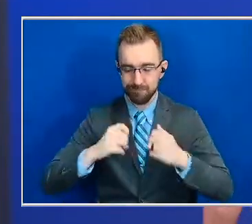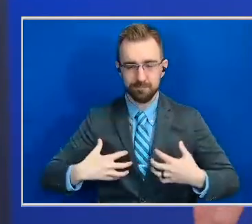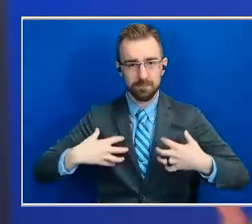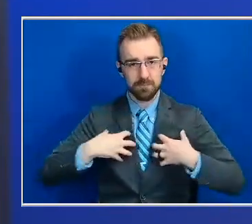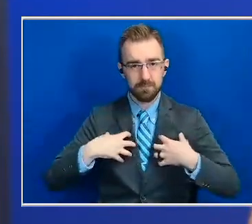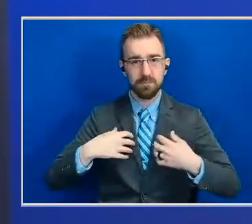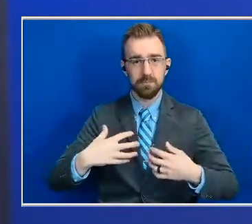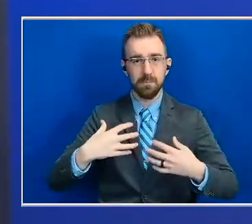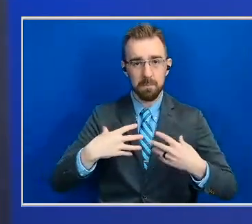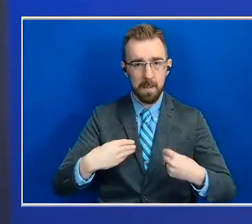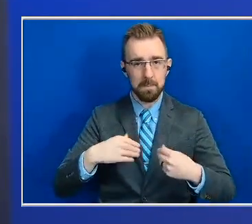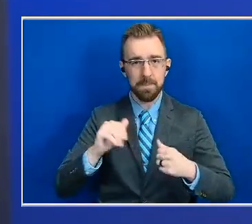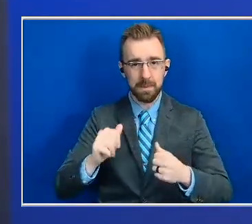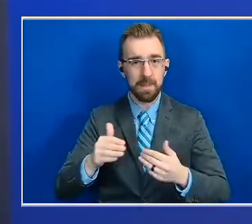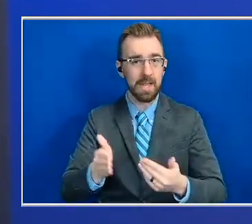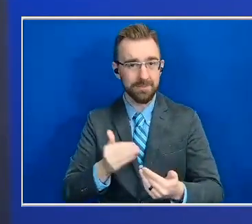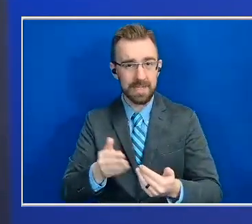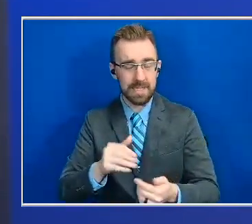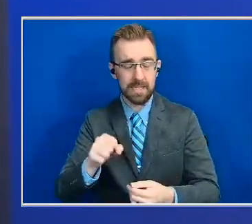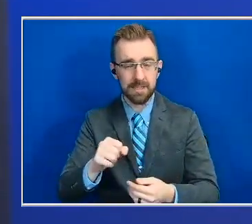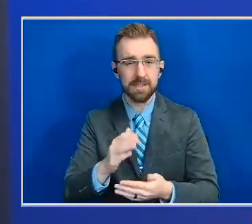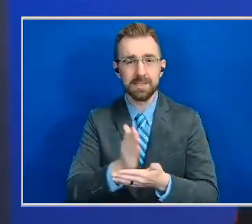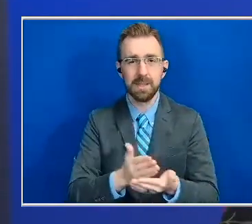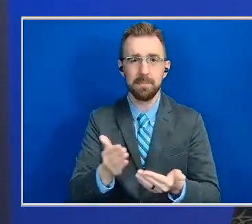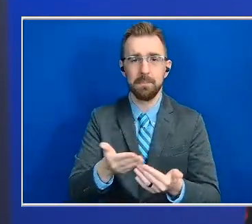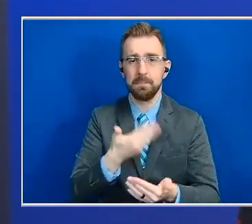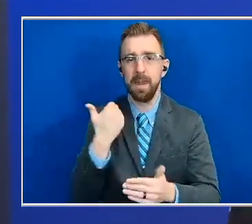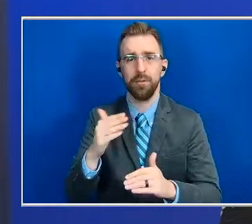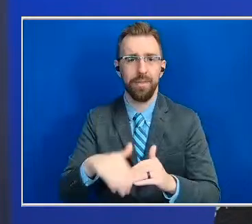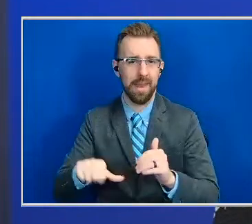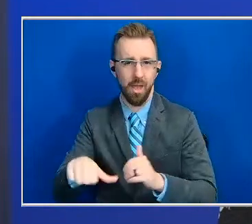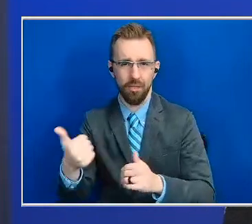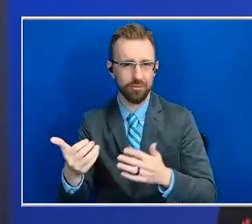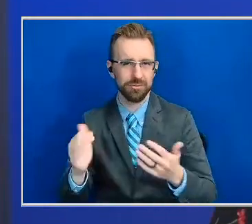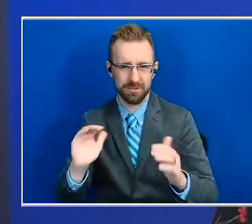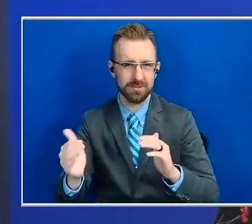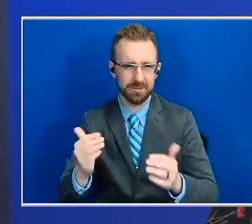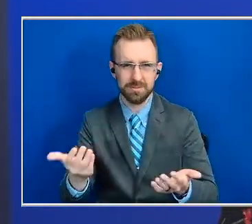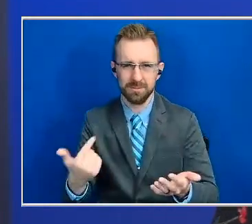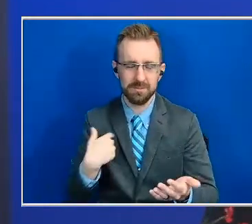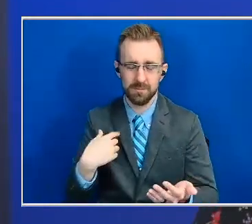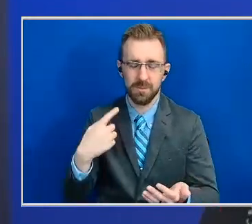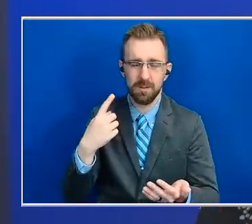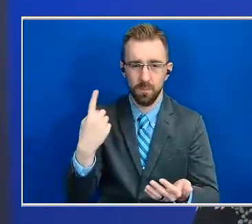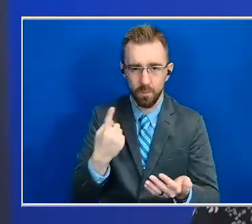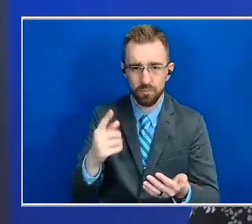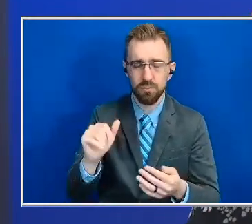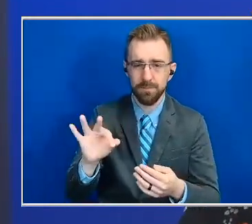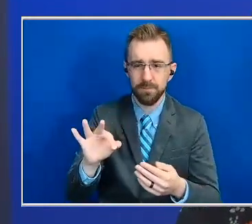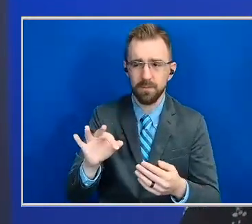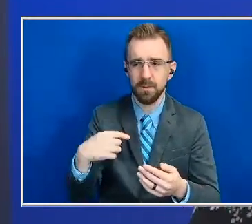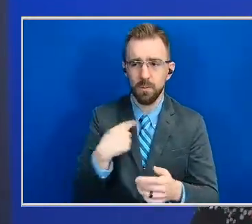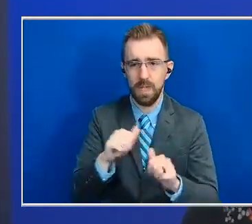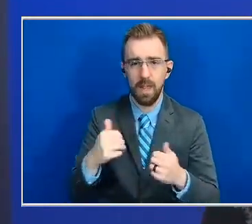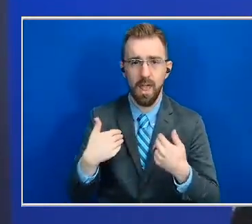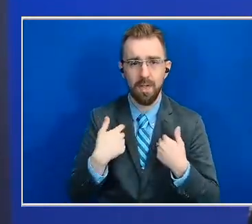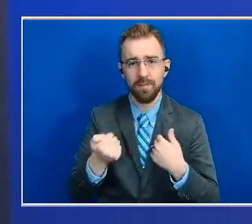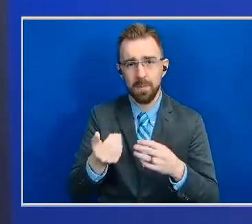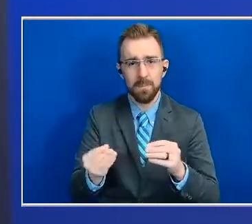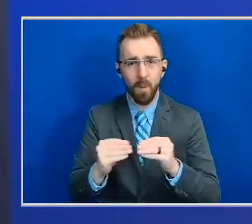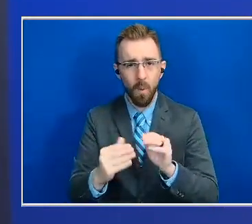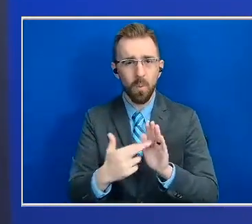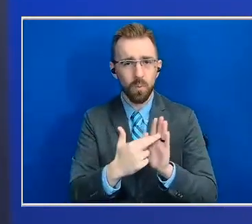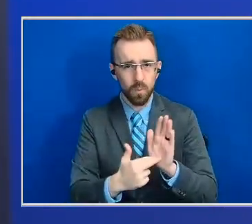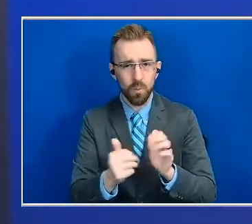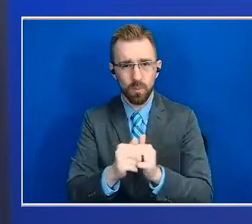quite convenient. Some are much better than others, and I do wonder, could we have a little bit more regulation? Because I do